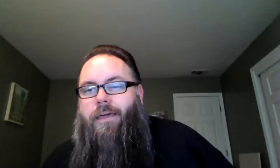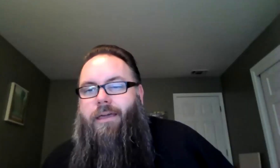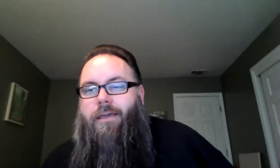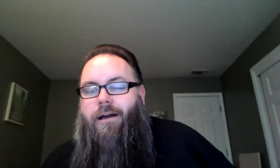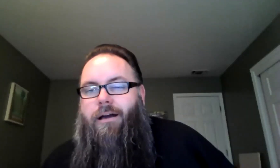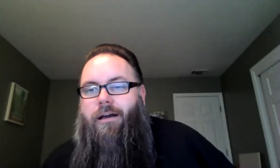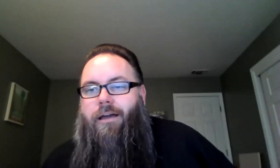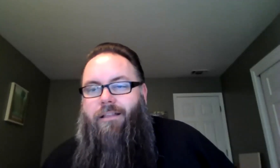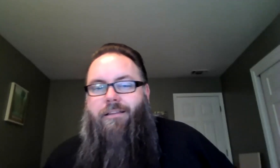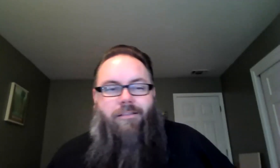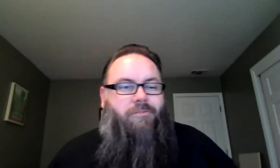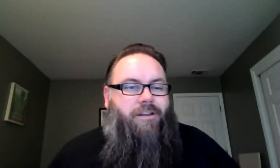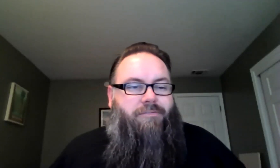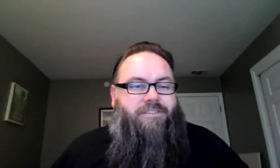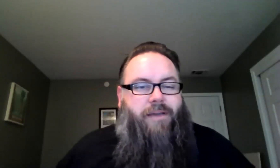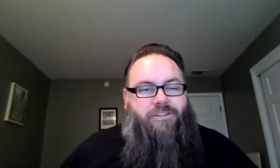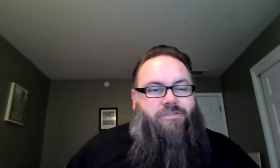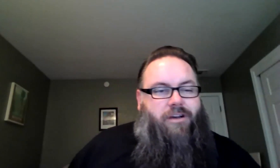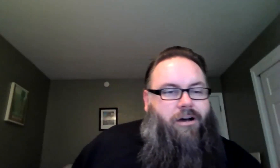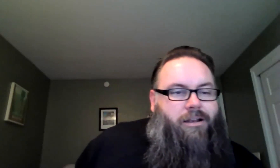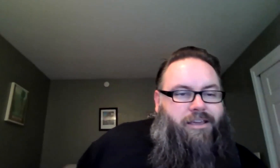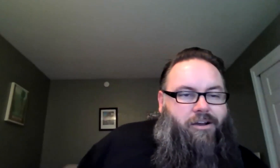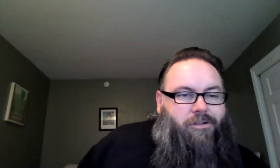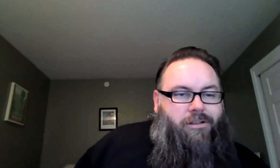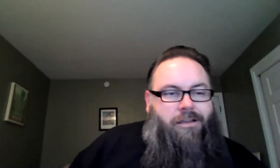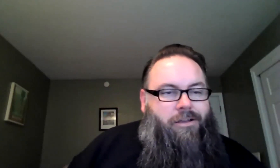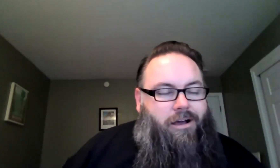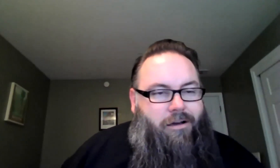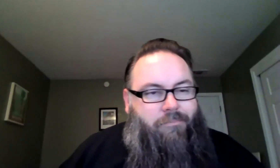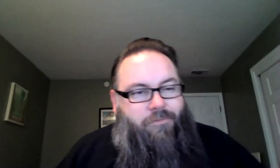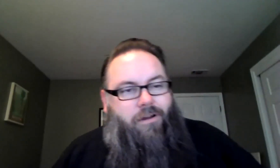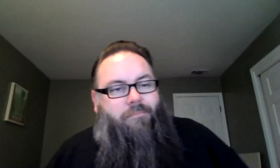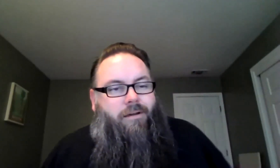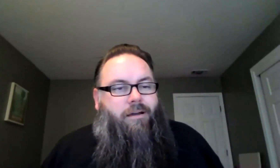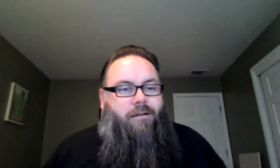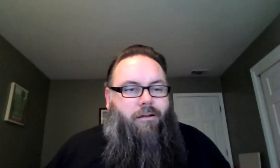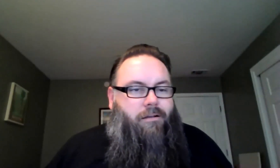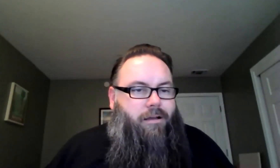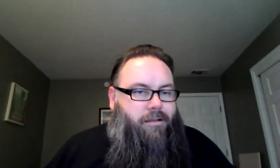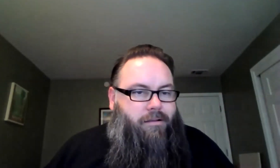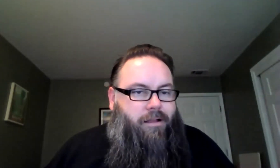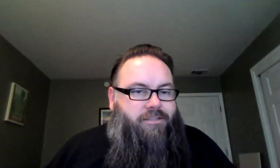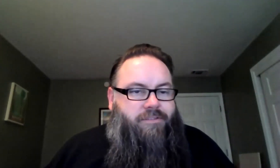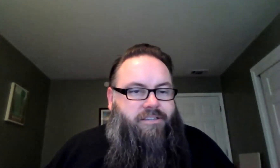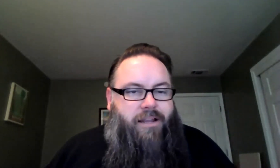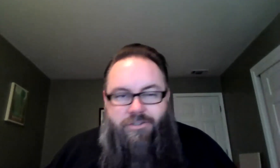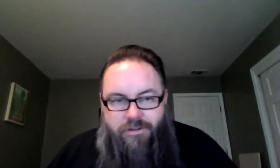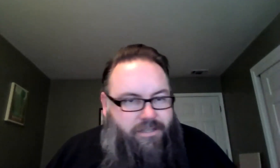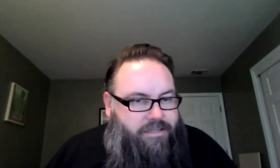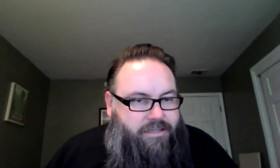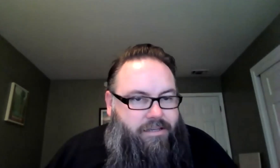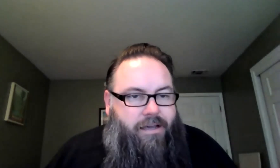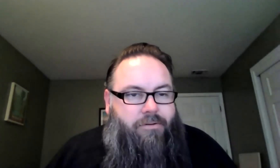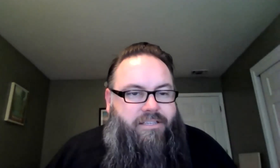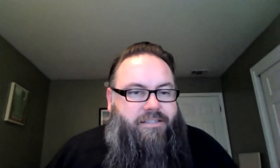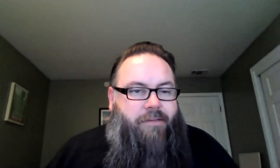Okay. And then Helen, Community Services Manager, is on. Carol from our Client Services Managers.